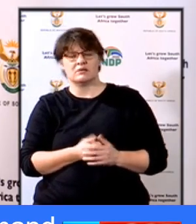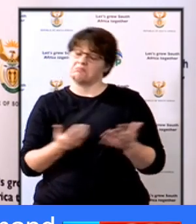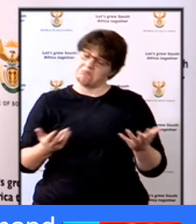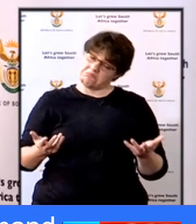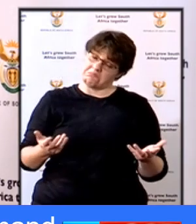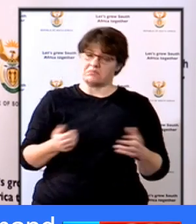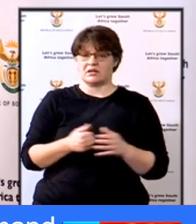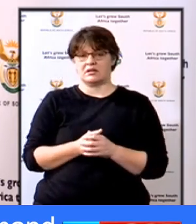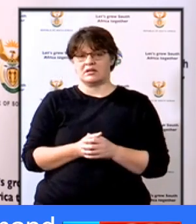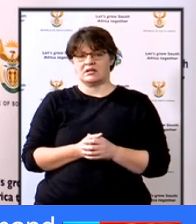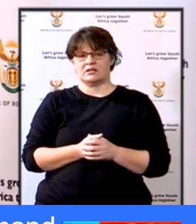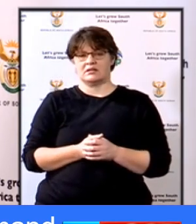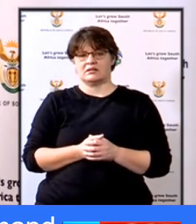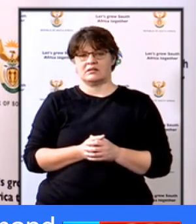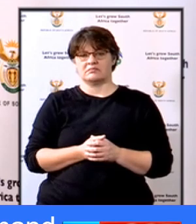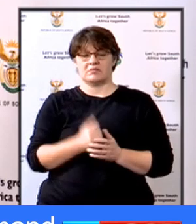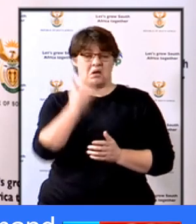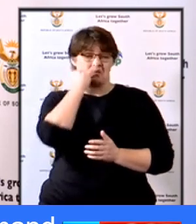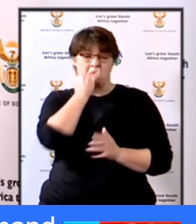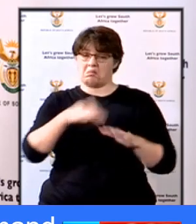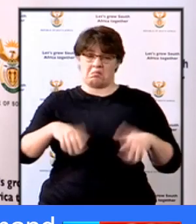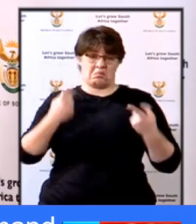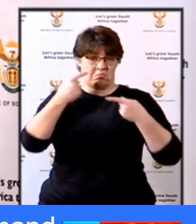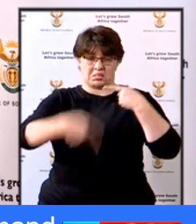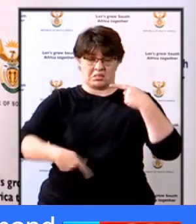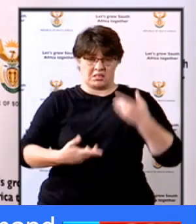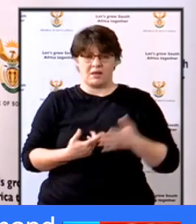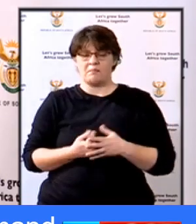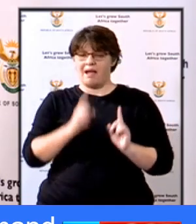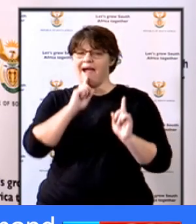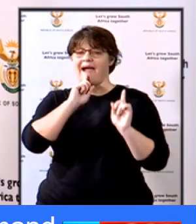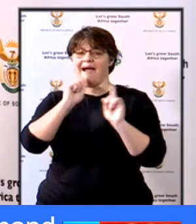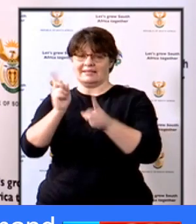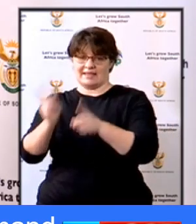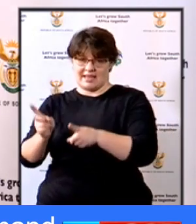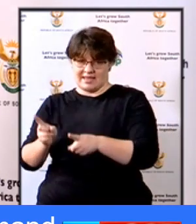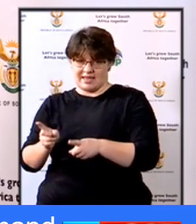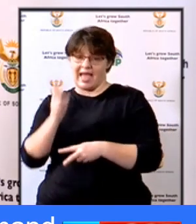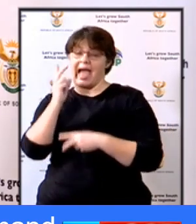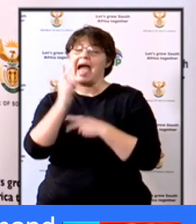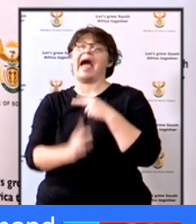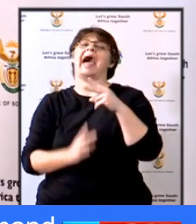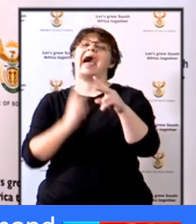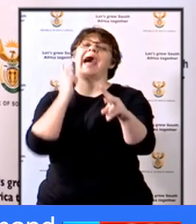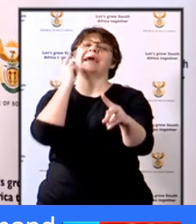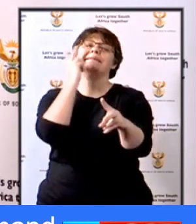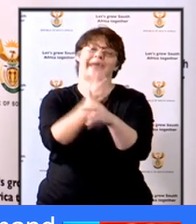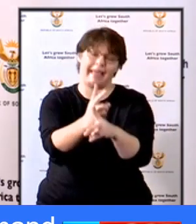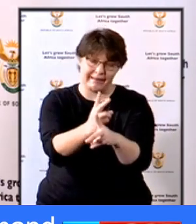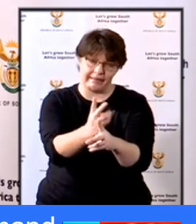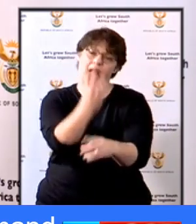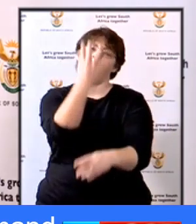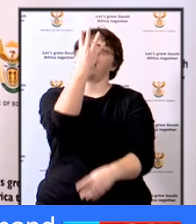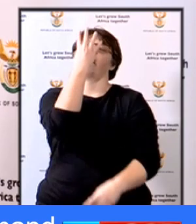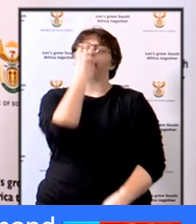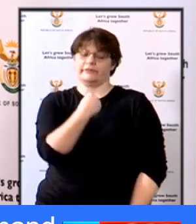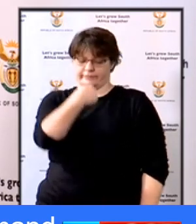Well, we don't have the caller. Let me answer the question again directed to me.